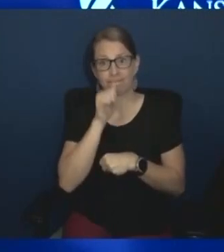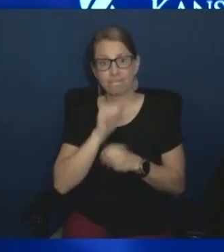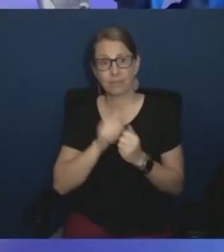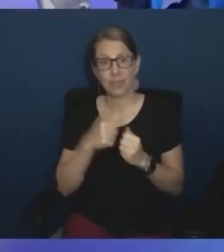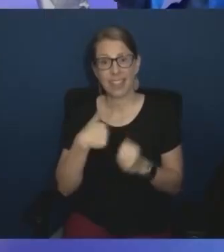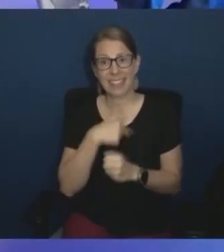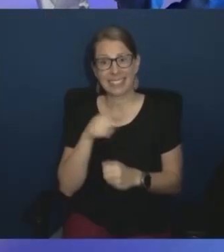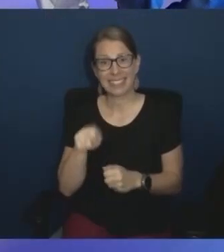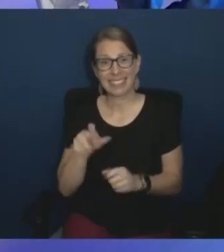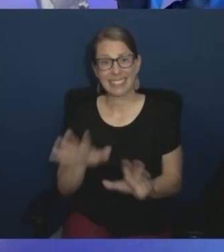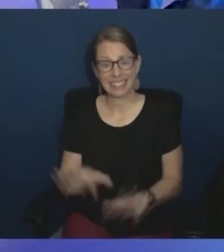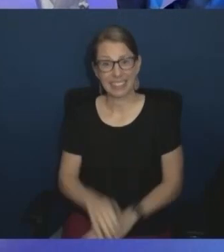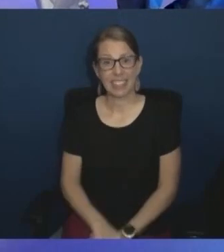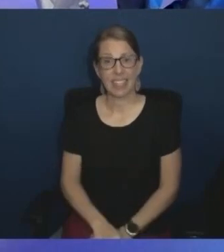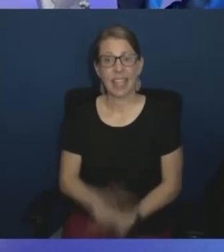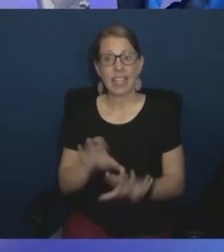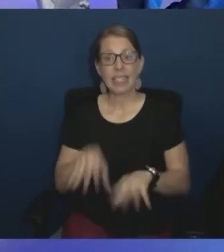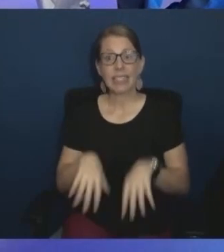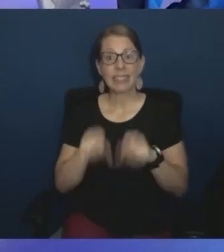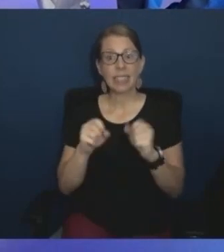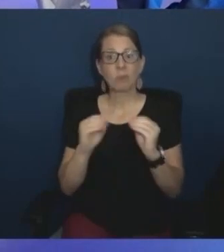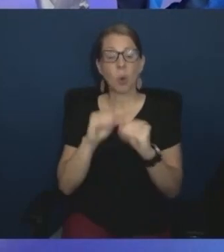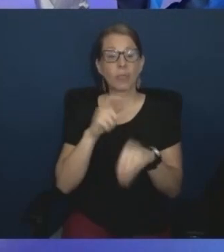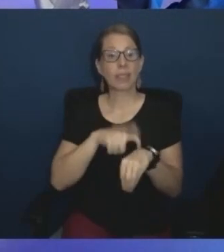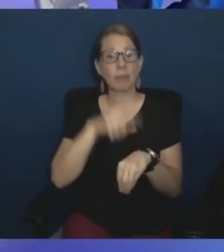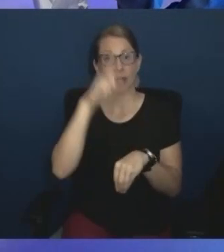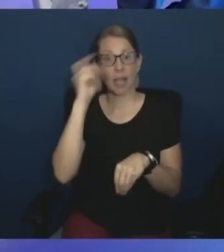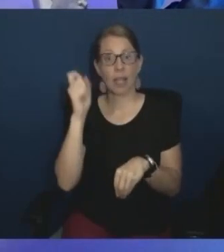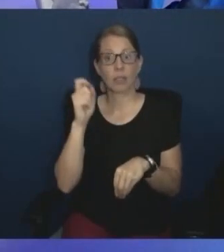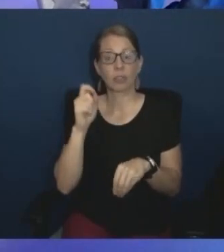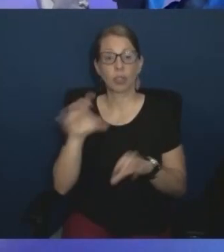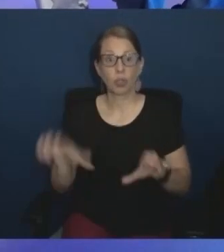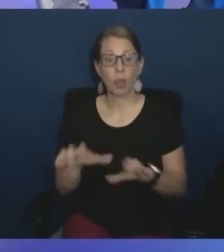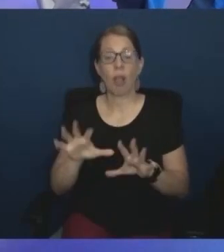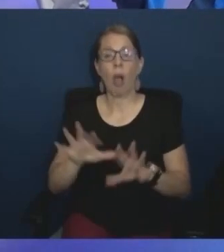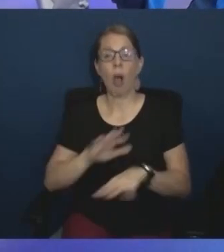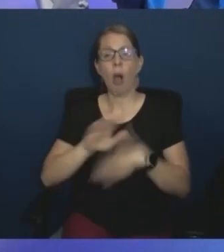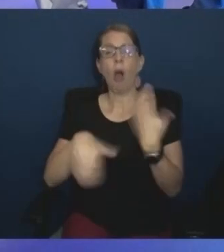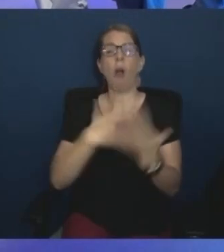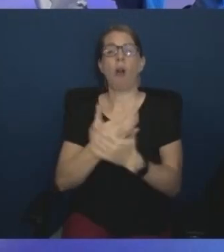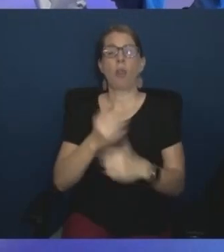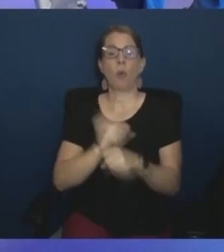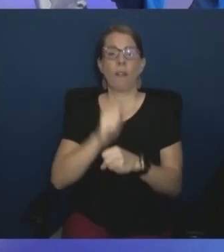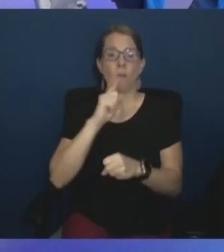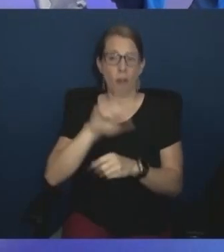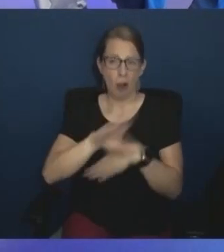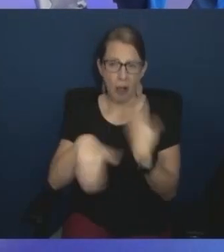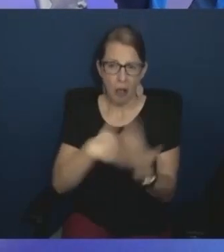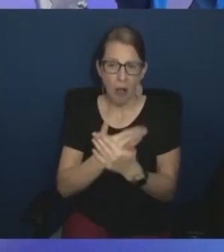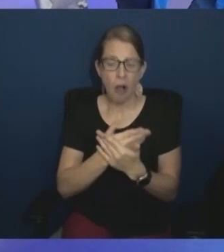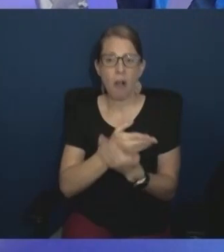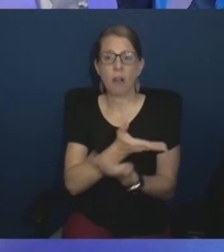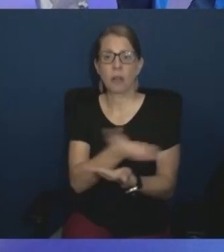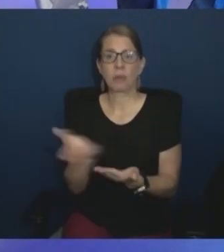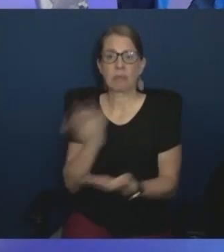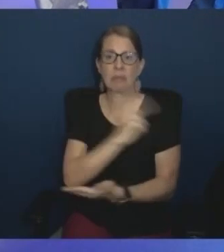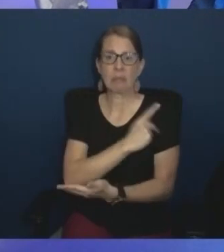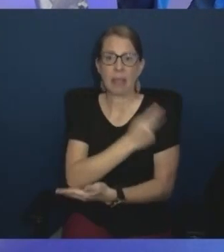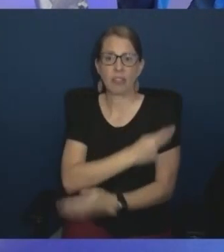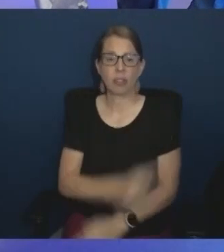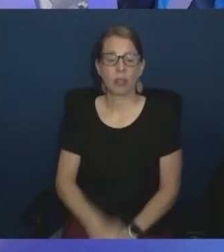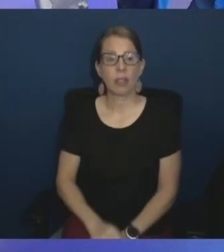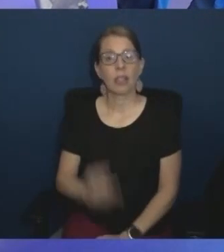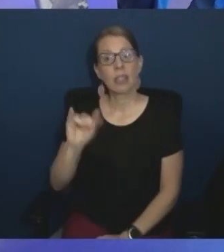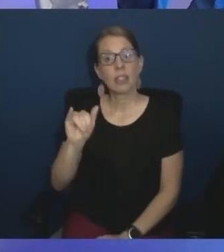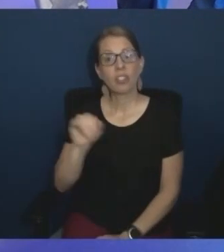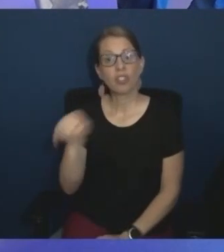you said it takes more time because you're doing all that work for all those people. Jace, what's it been like? What have you seen just in your colleagues and when